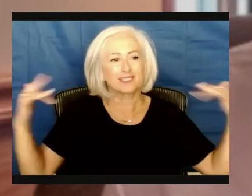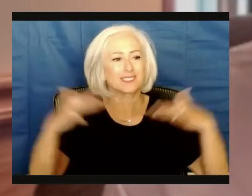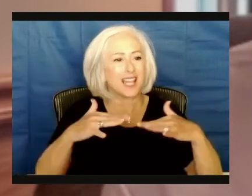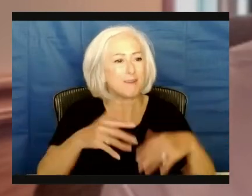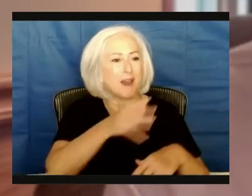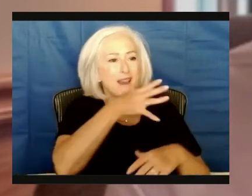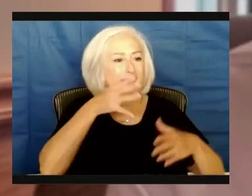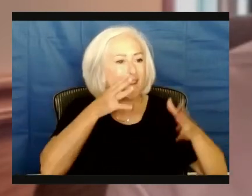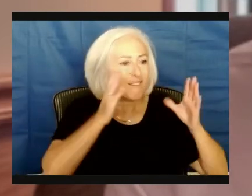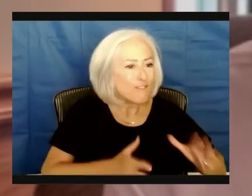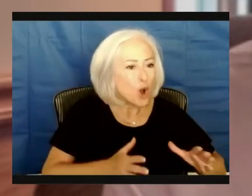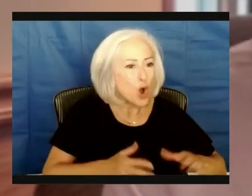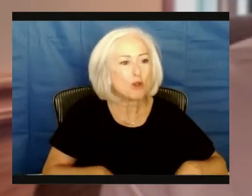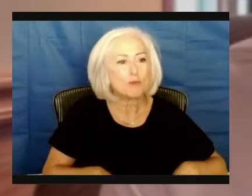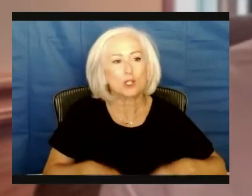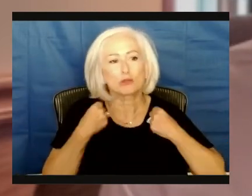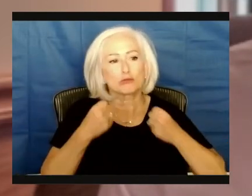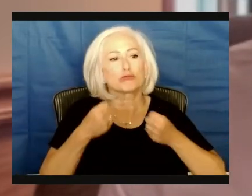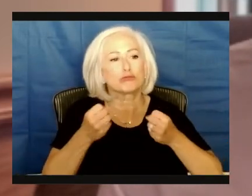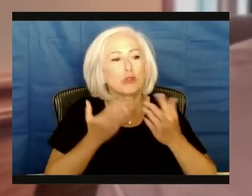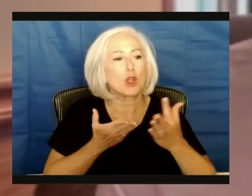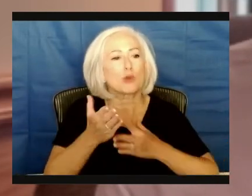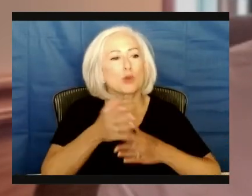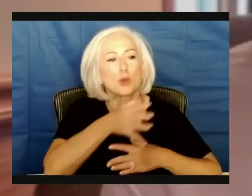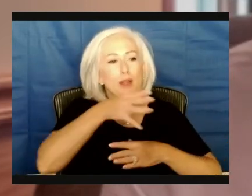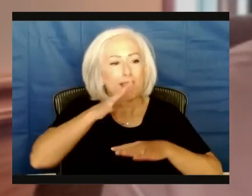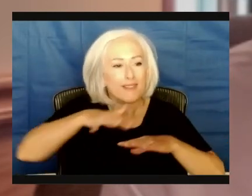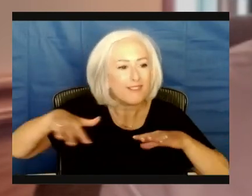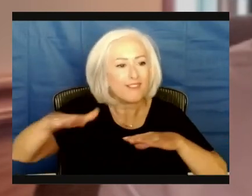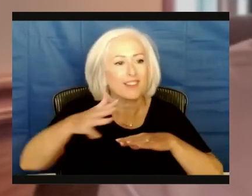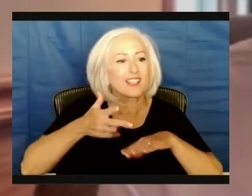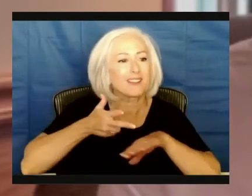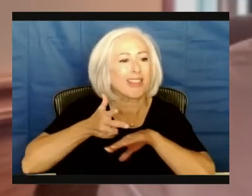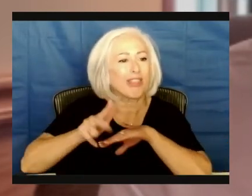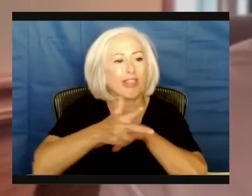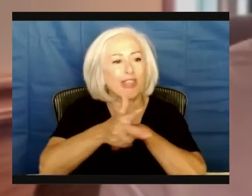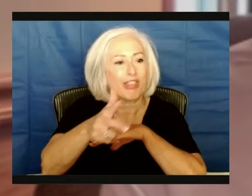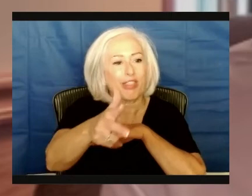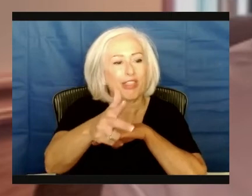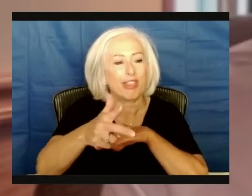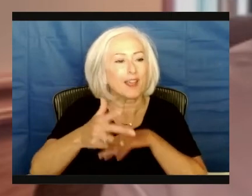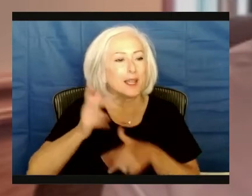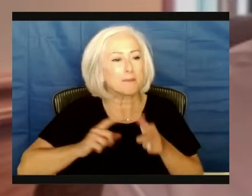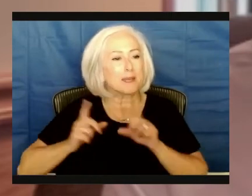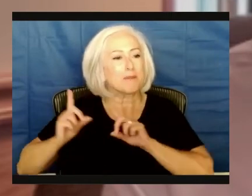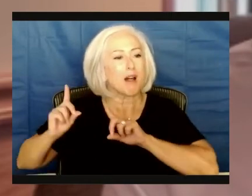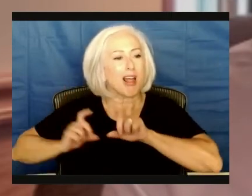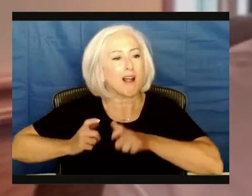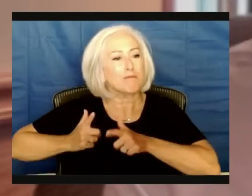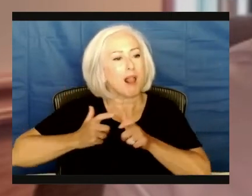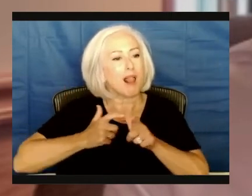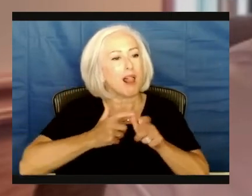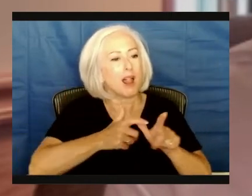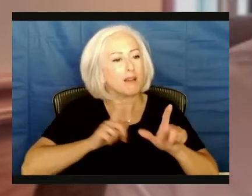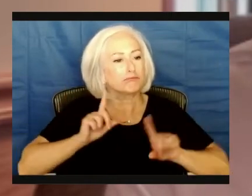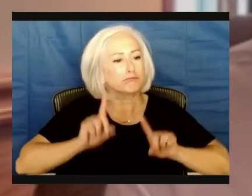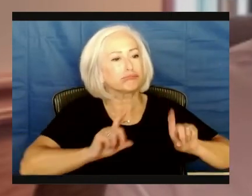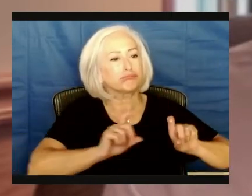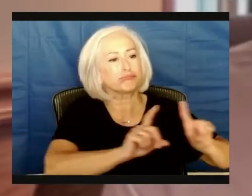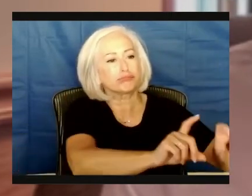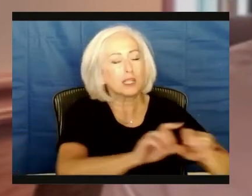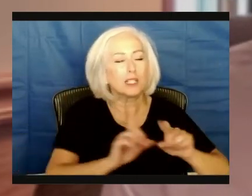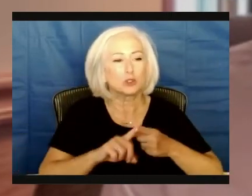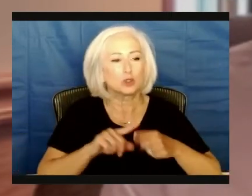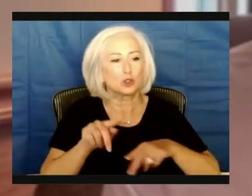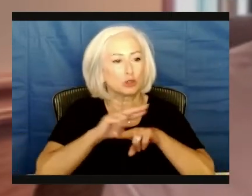drove a tractor through a field and was running toward the train, to help people. It was just so incredible, I think, to see the